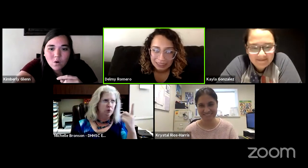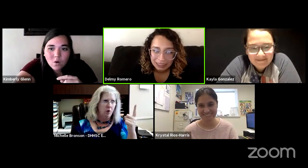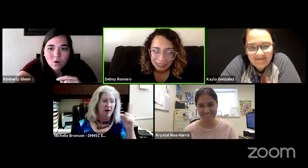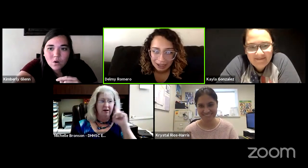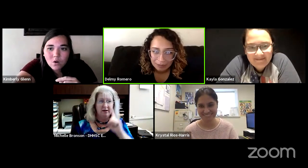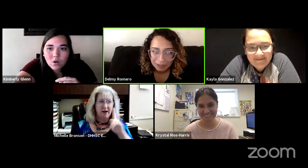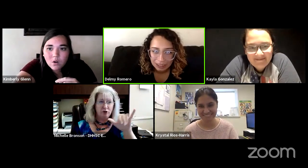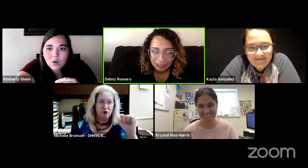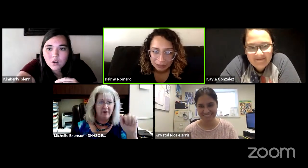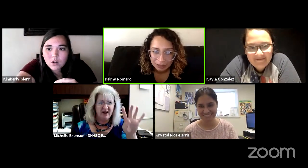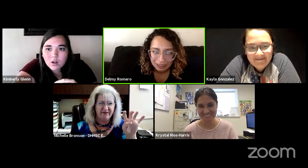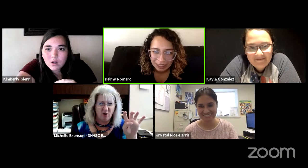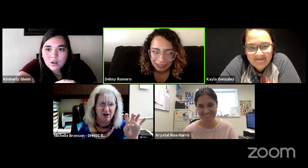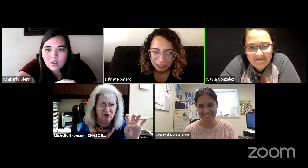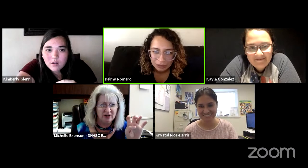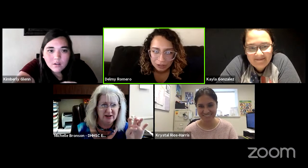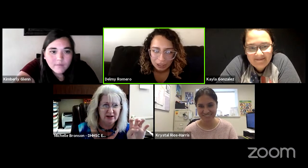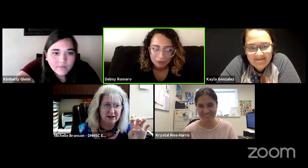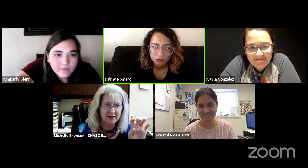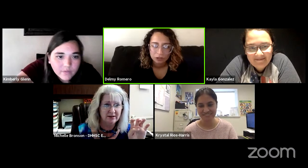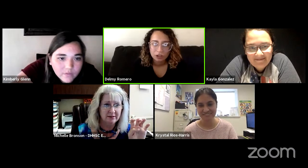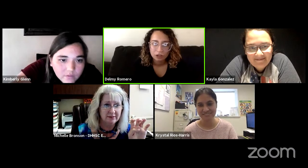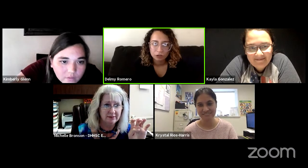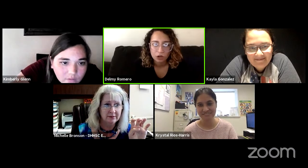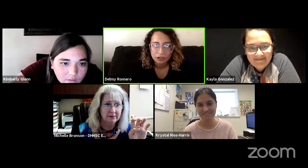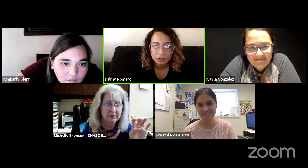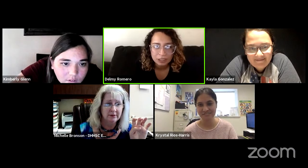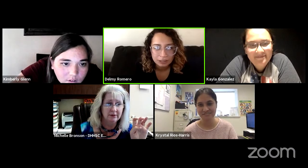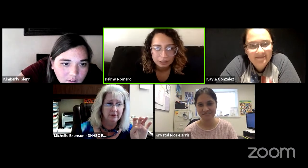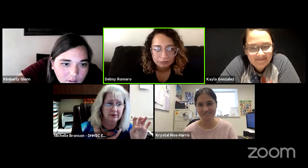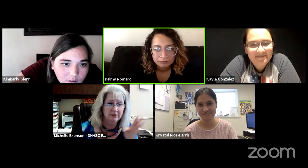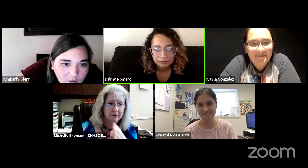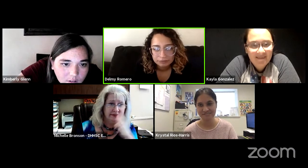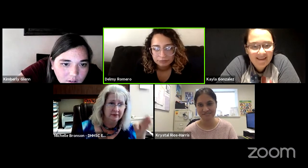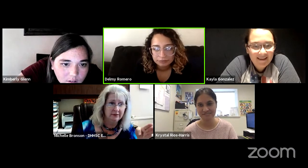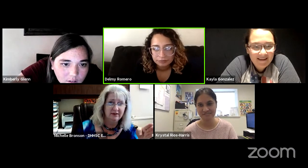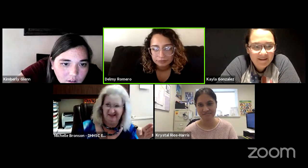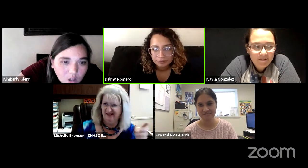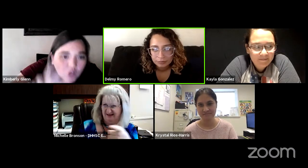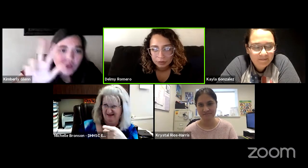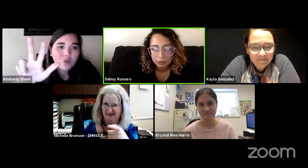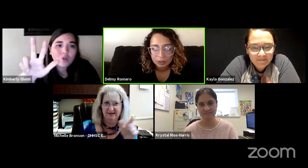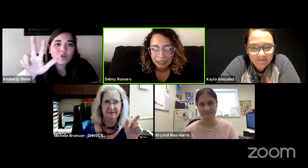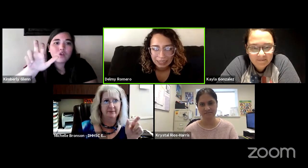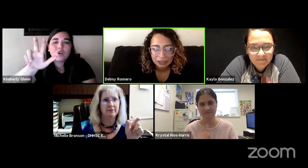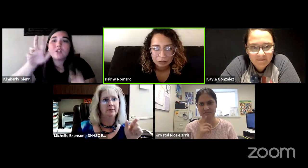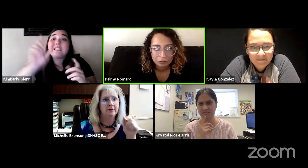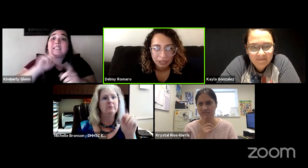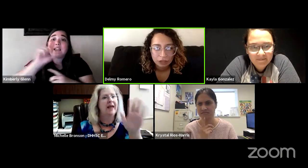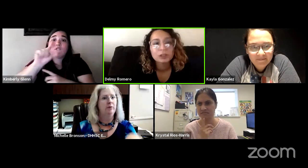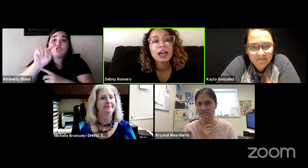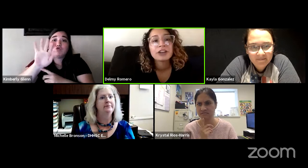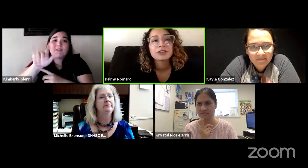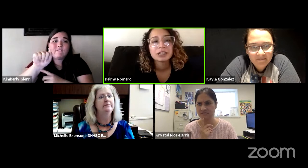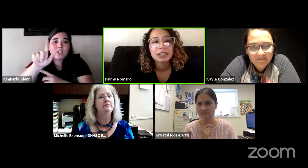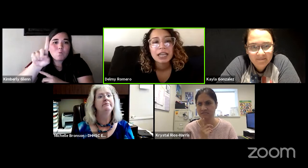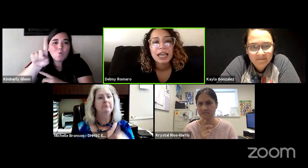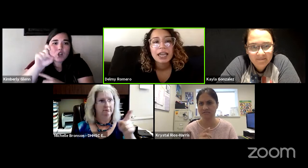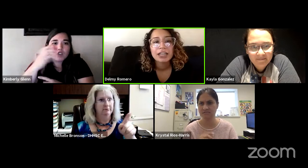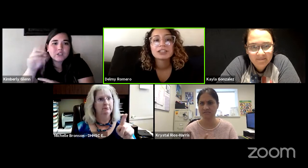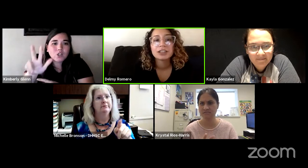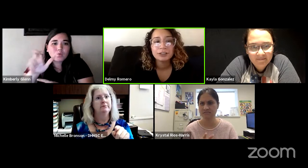But let's see. The next one. I think it was deaf trivia for 400. The one right next to it, right?